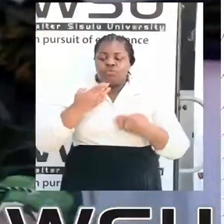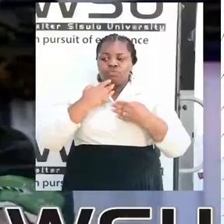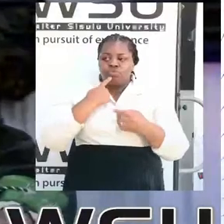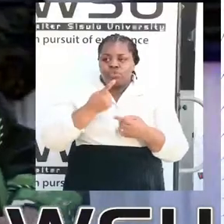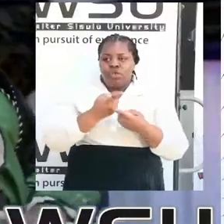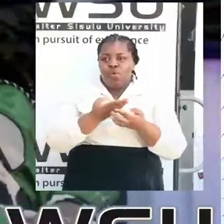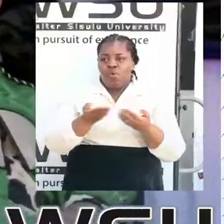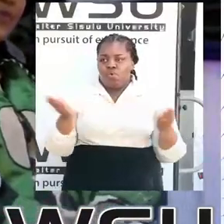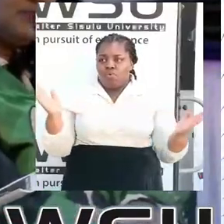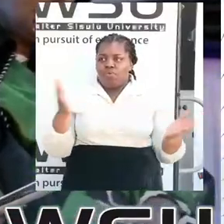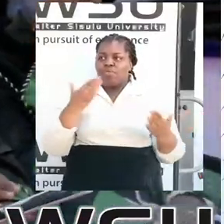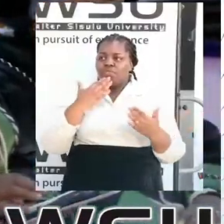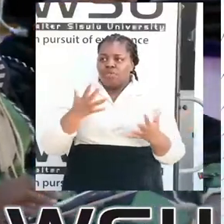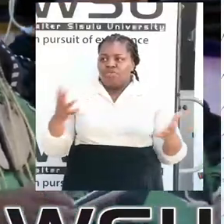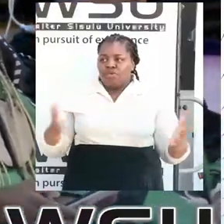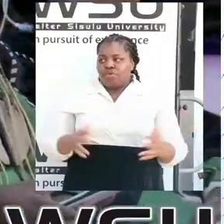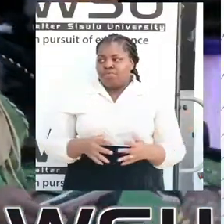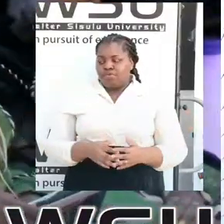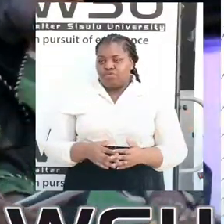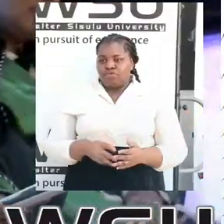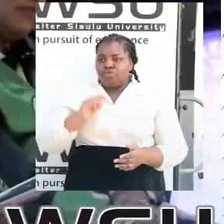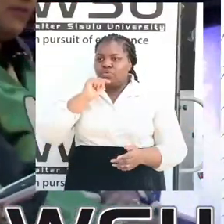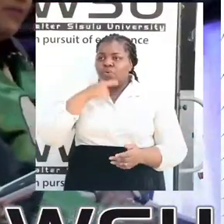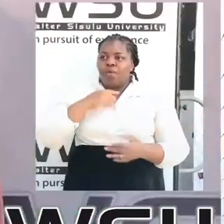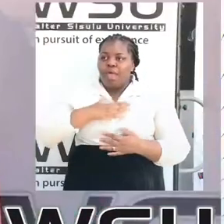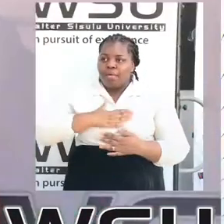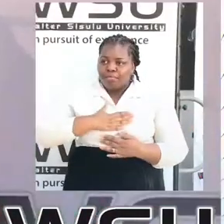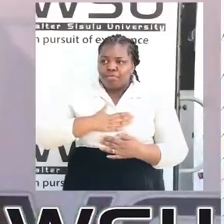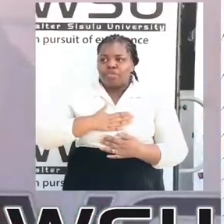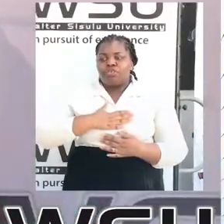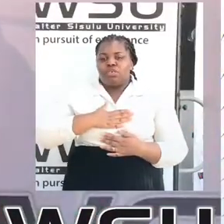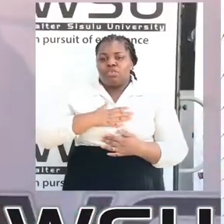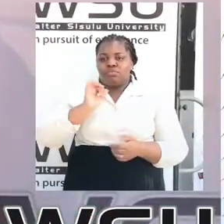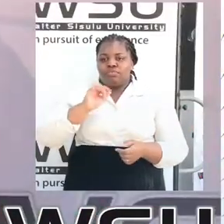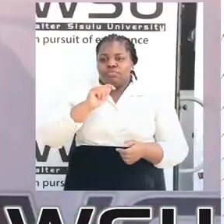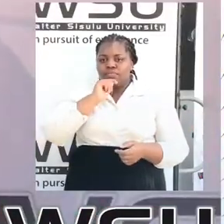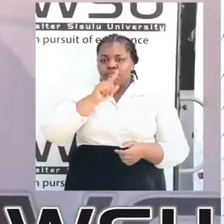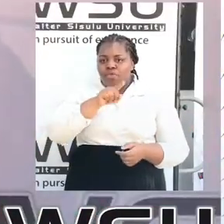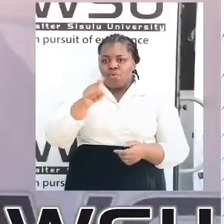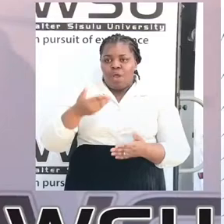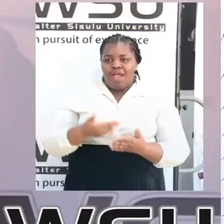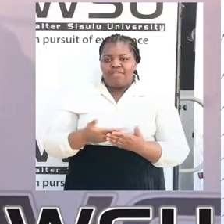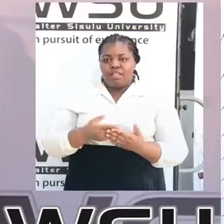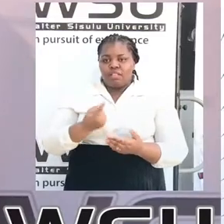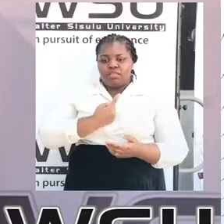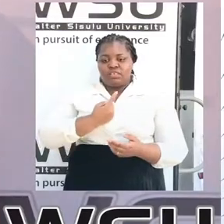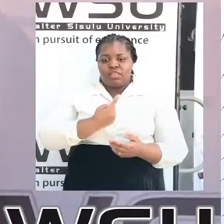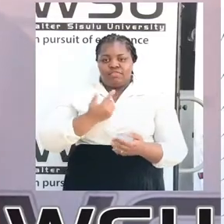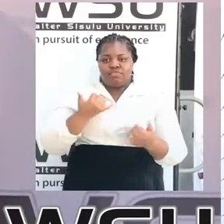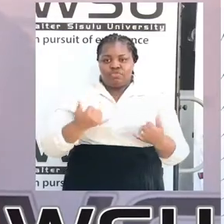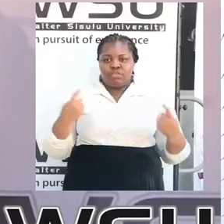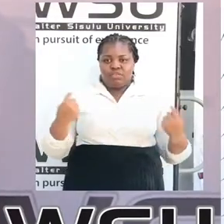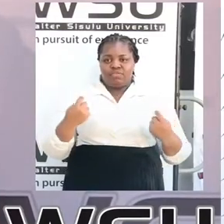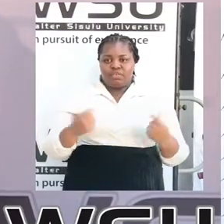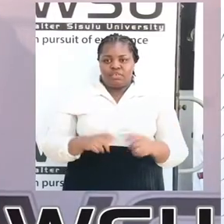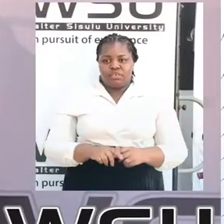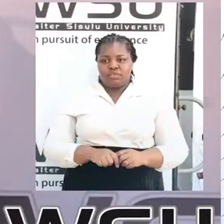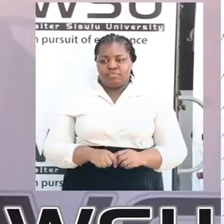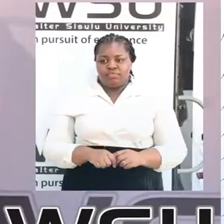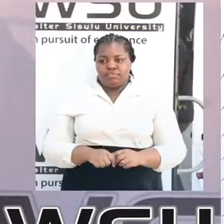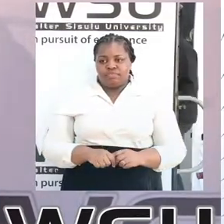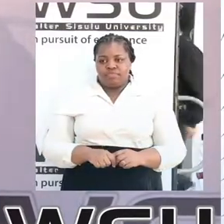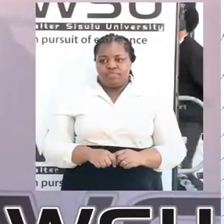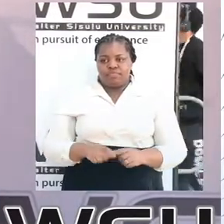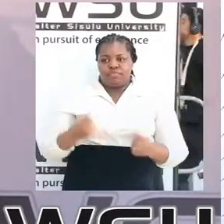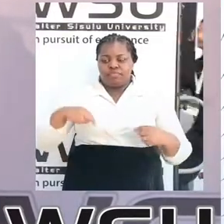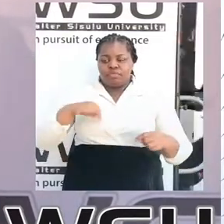all of you, thank you very much. And we appreciate the fact that you have availed yourself to this event. To